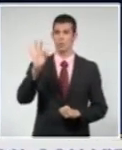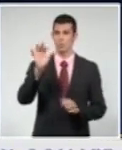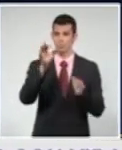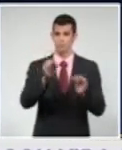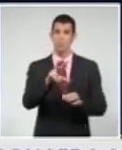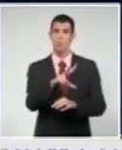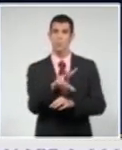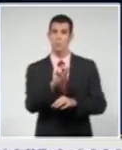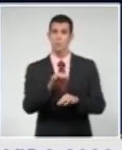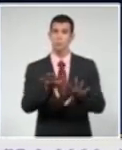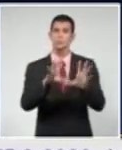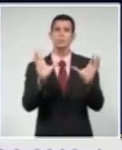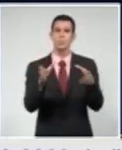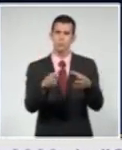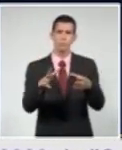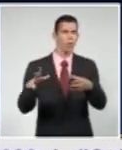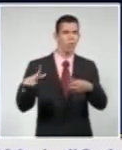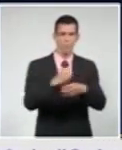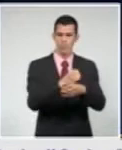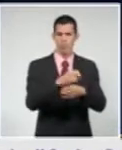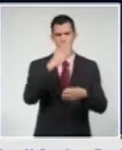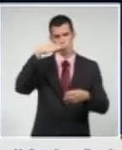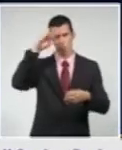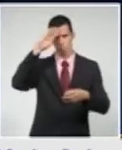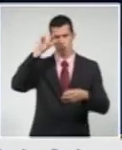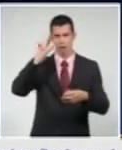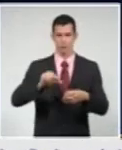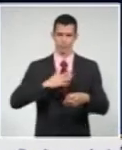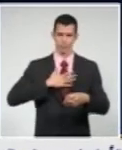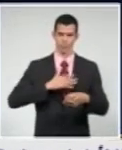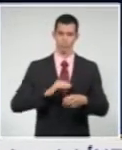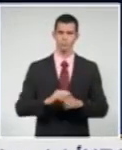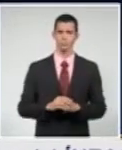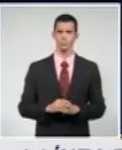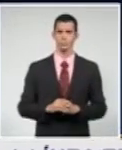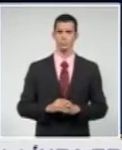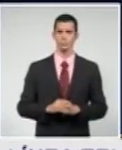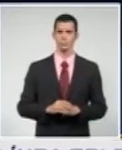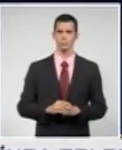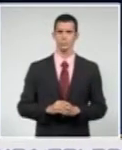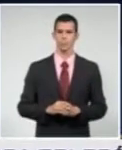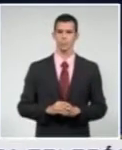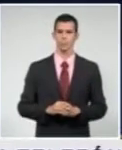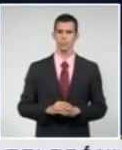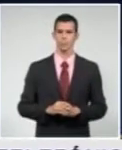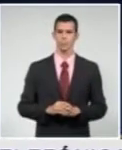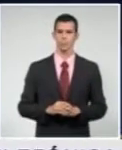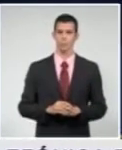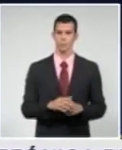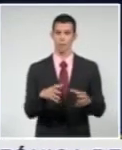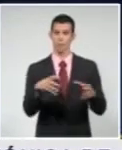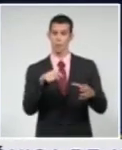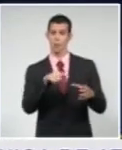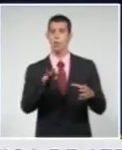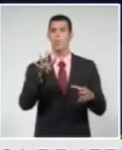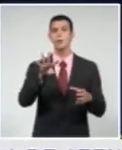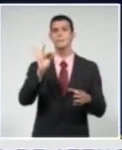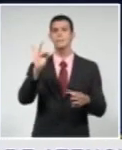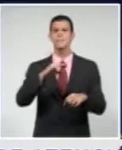possible COVID-19 cases. All of the 48 positive cases diagnosed yesterday are Cubans.